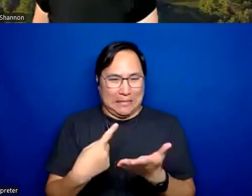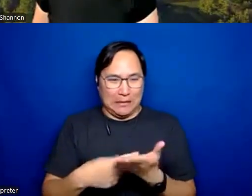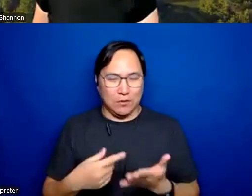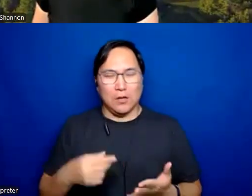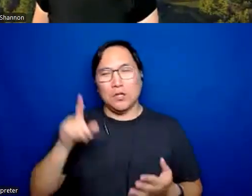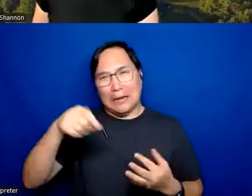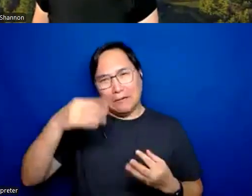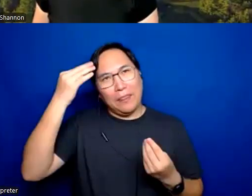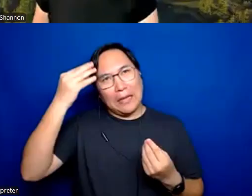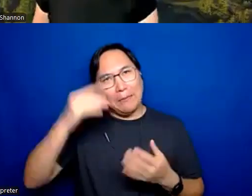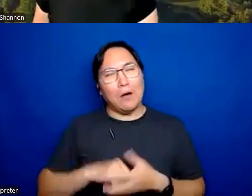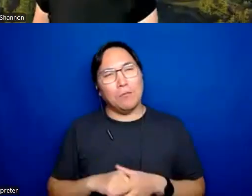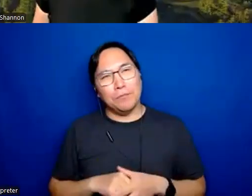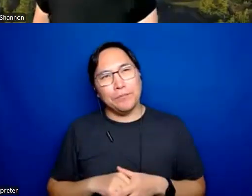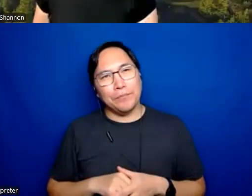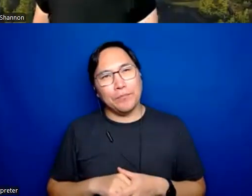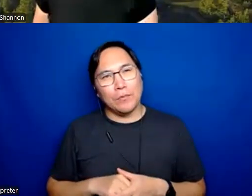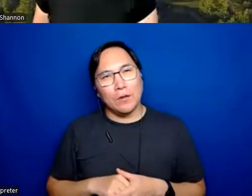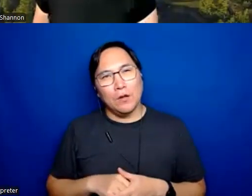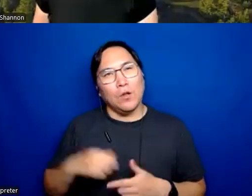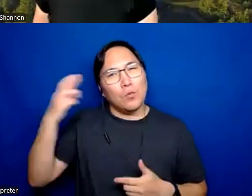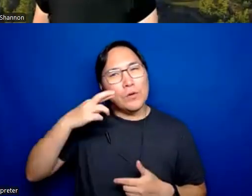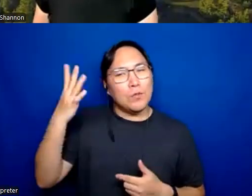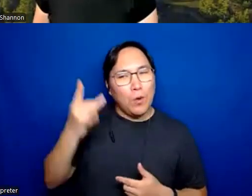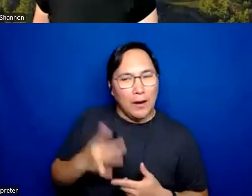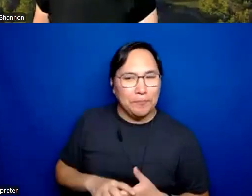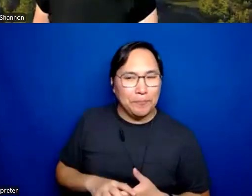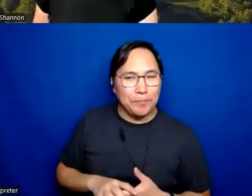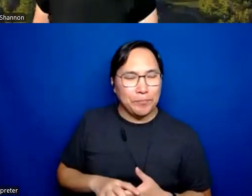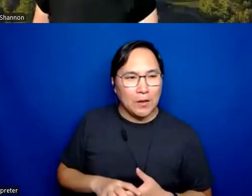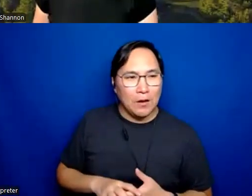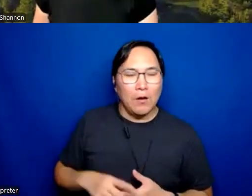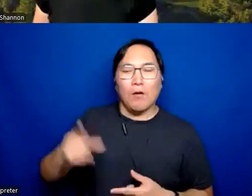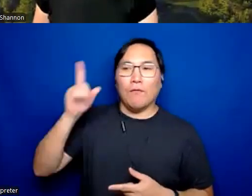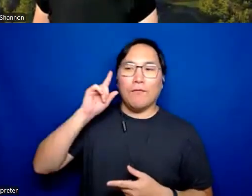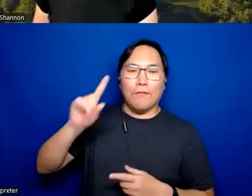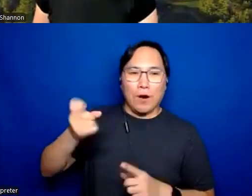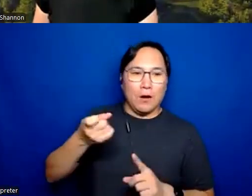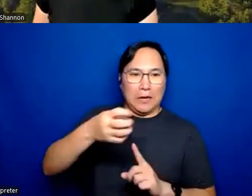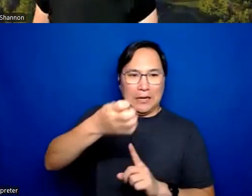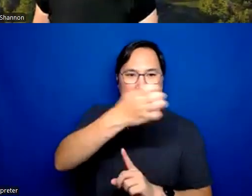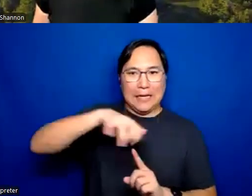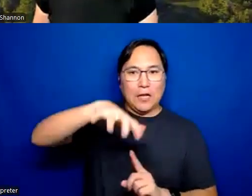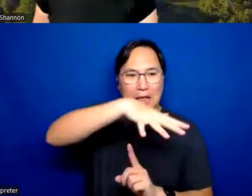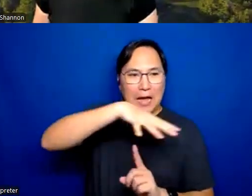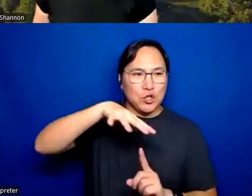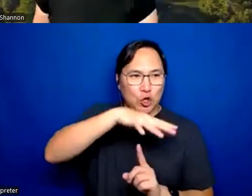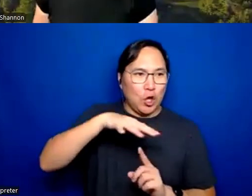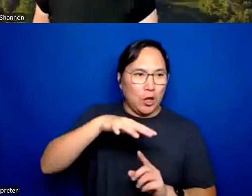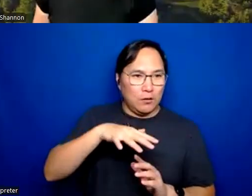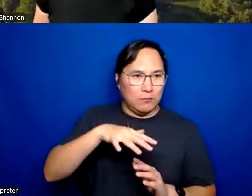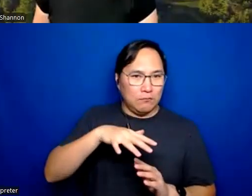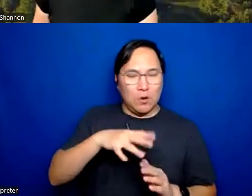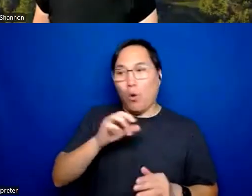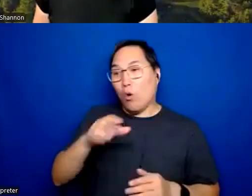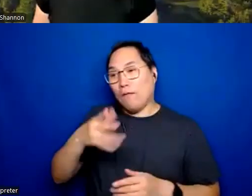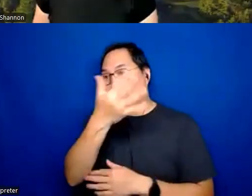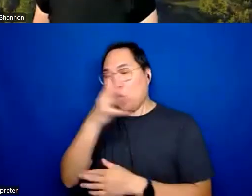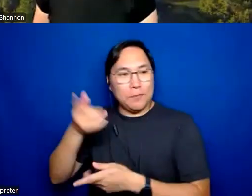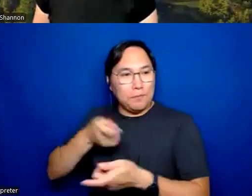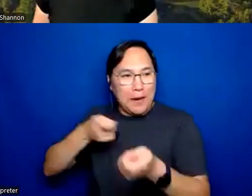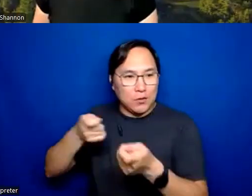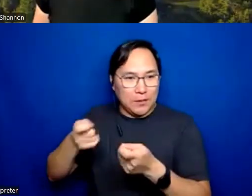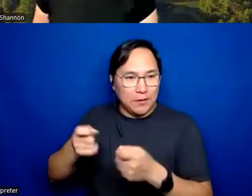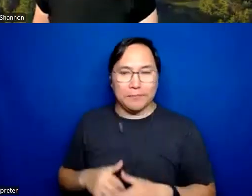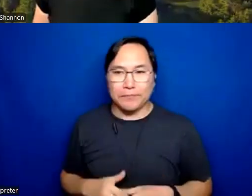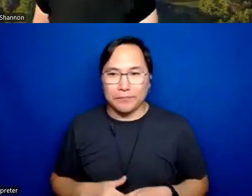think about, and one of the reasons is that from an ecological perspective, and sometimes from a forest management perspective as well, we